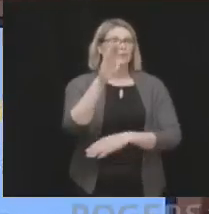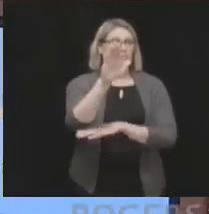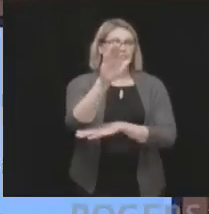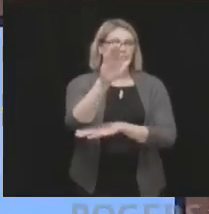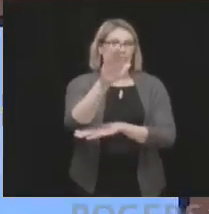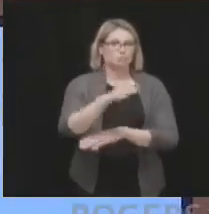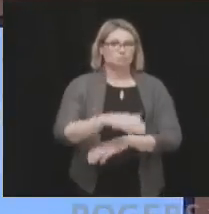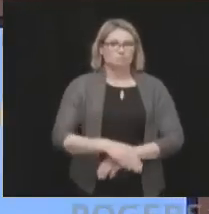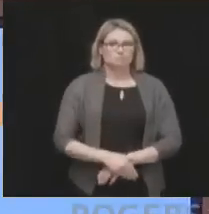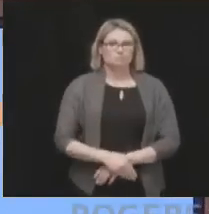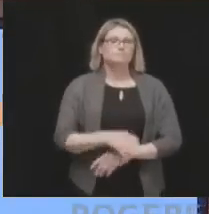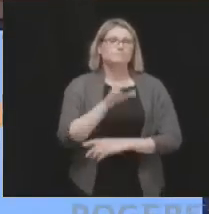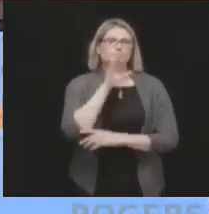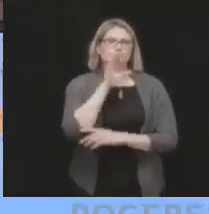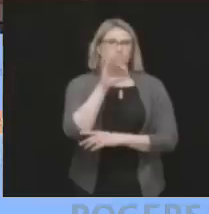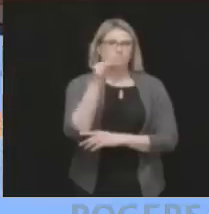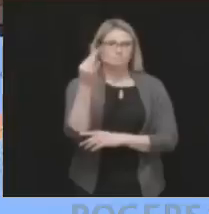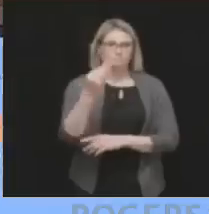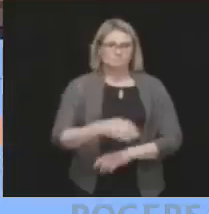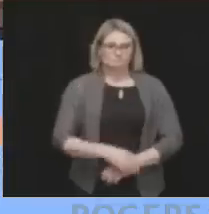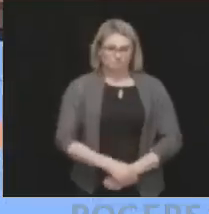le virus COVID-19.